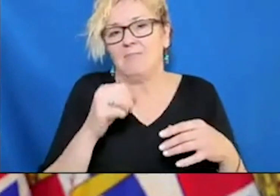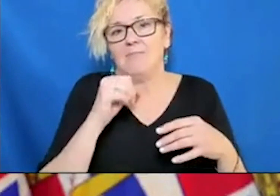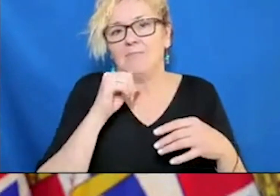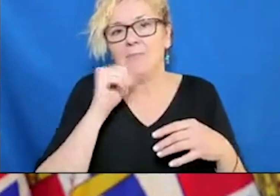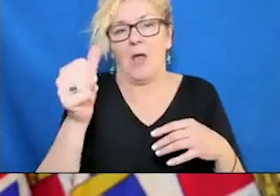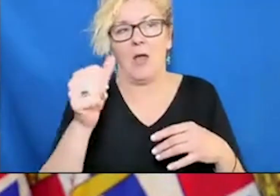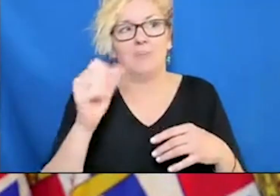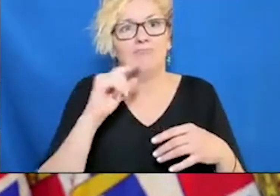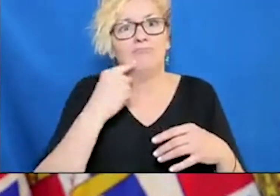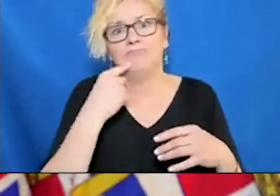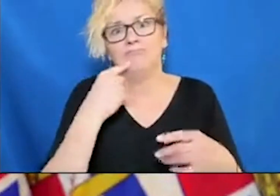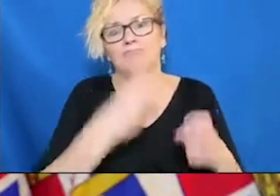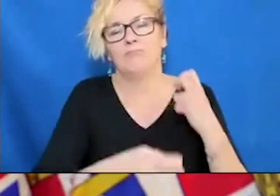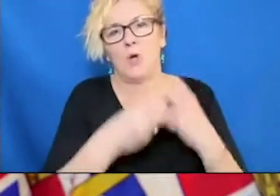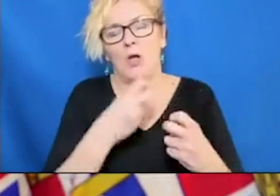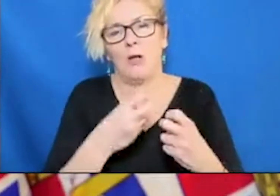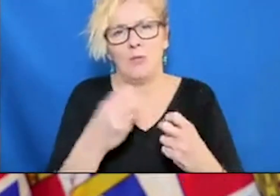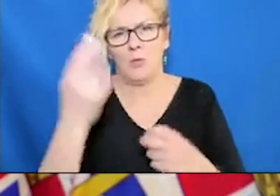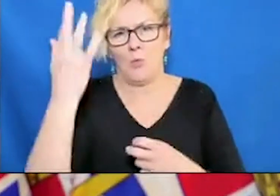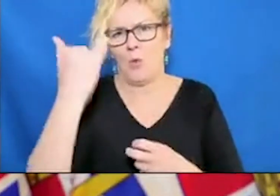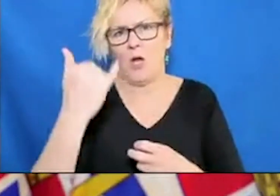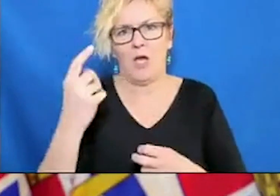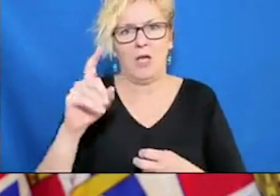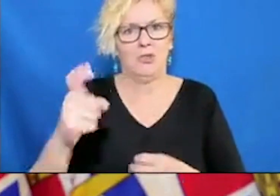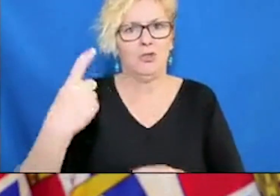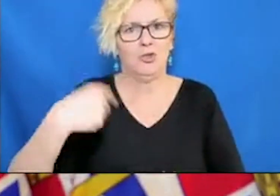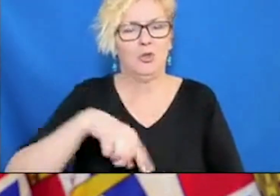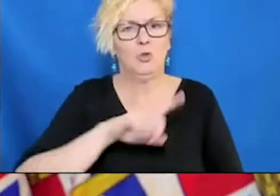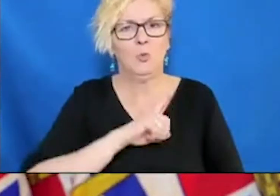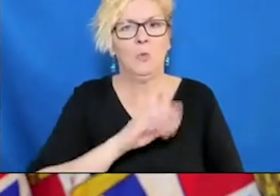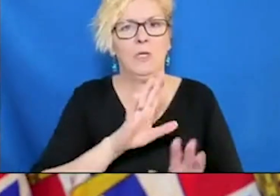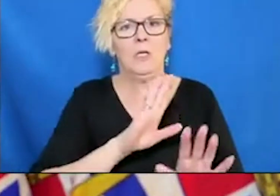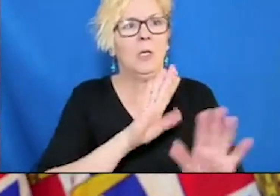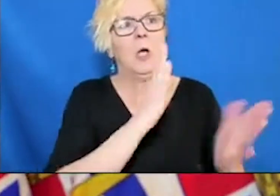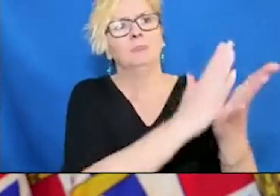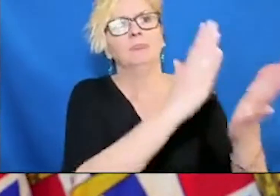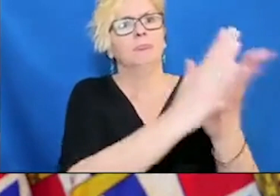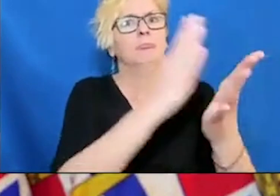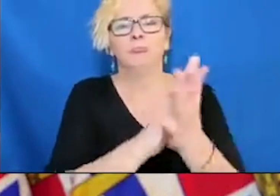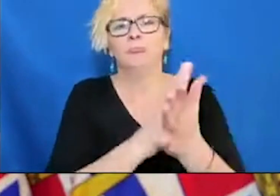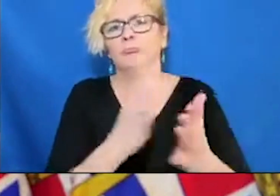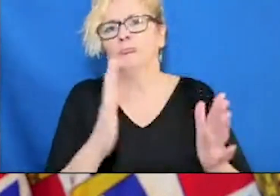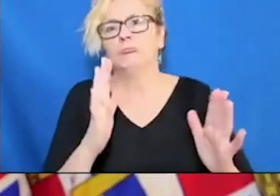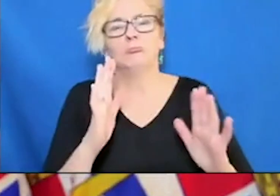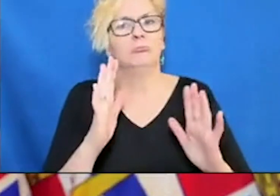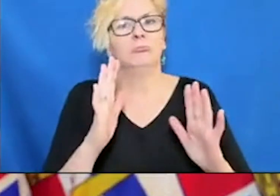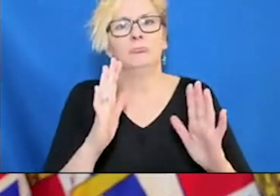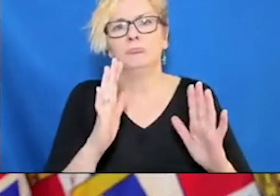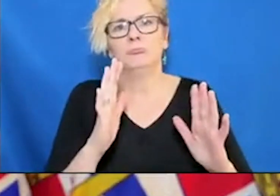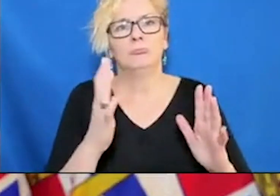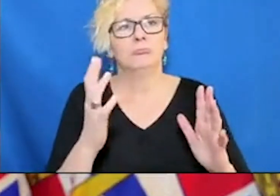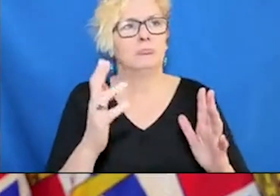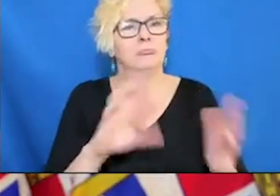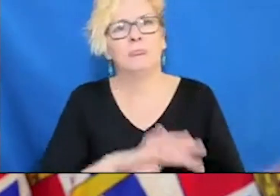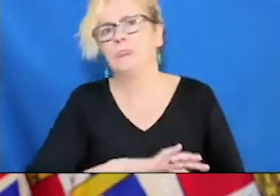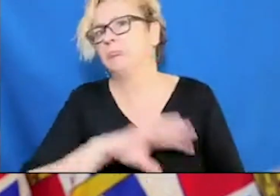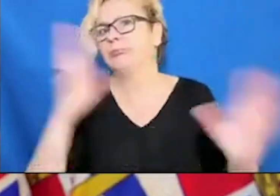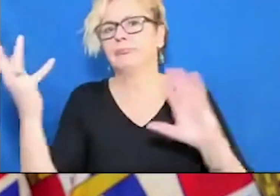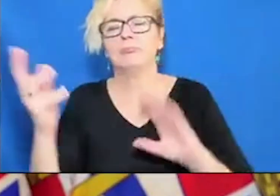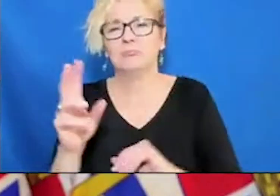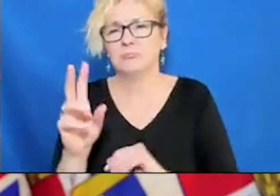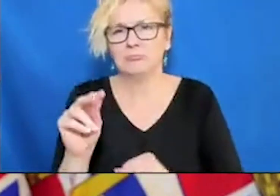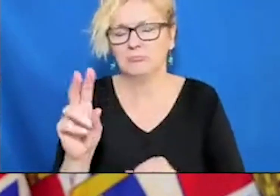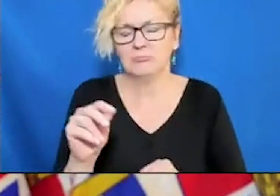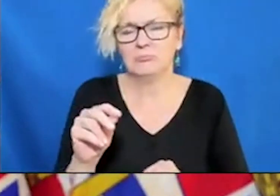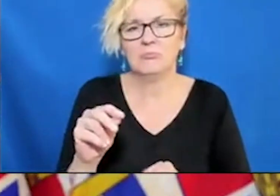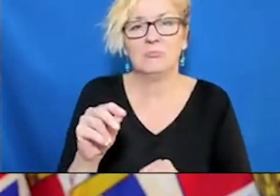know, until we move to our seamless system. But this is not something that's happening a lot. This is something